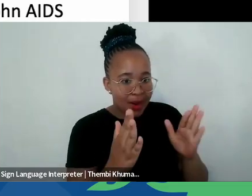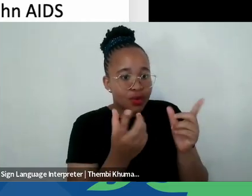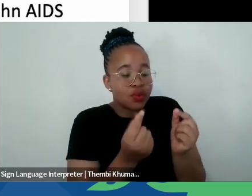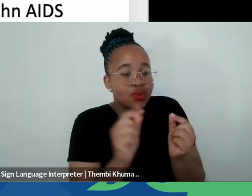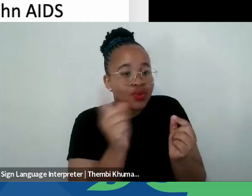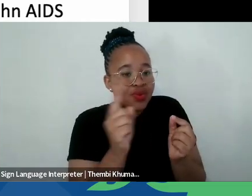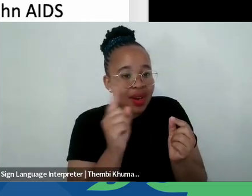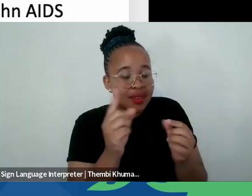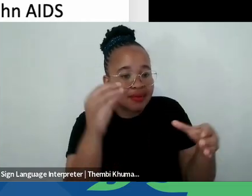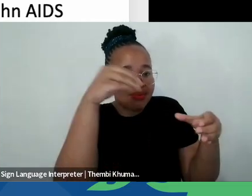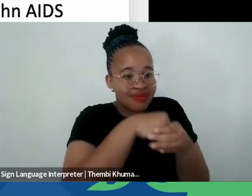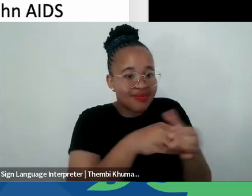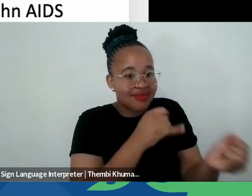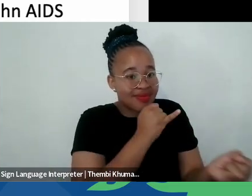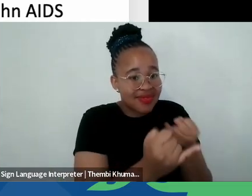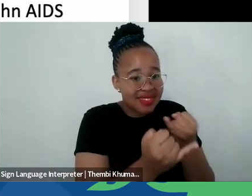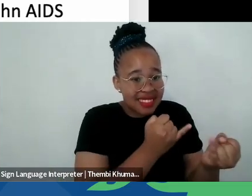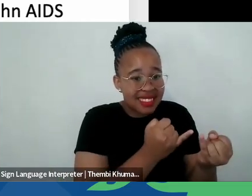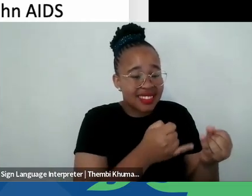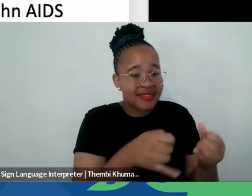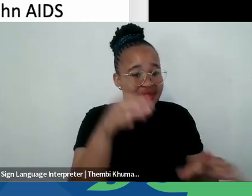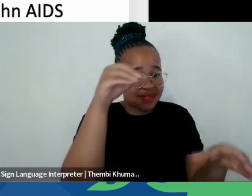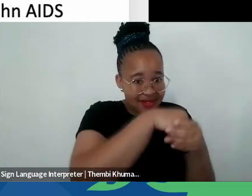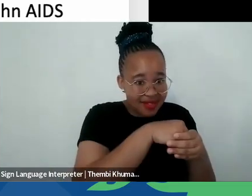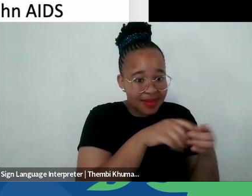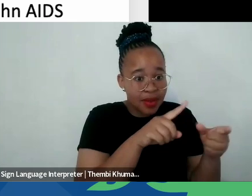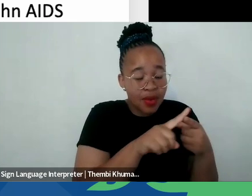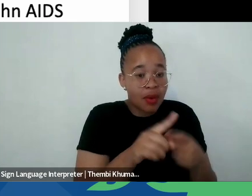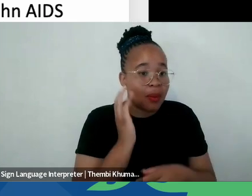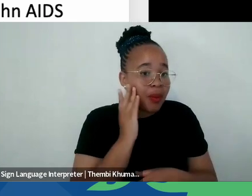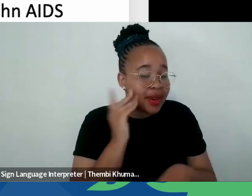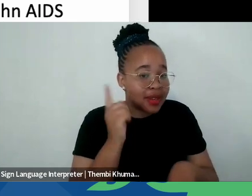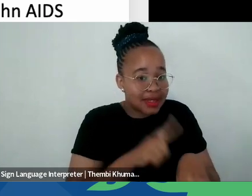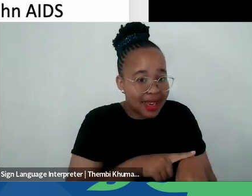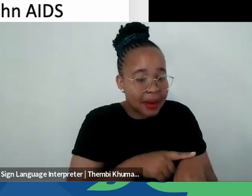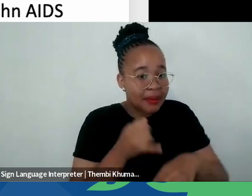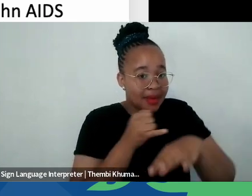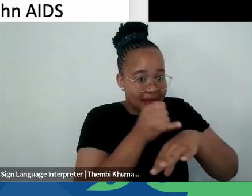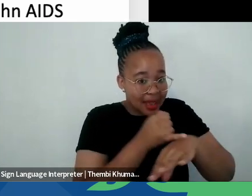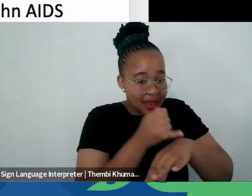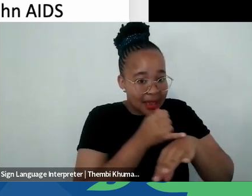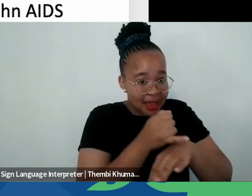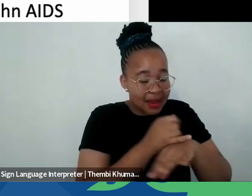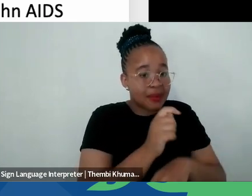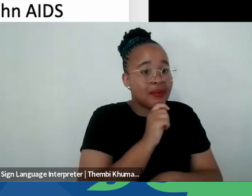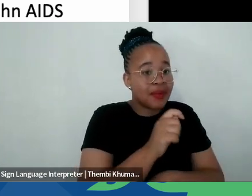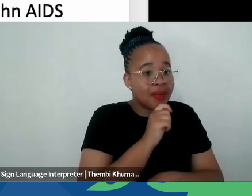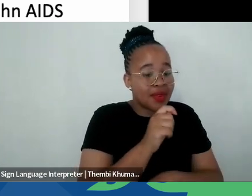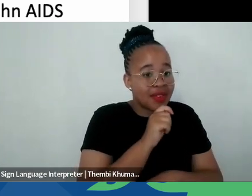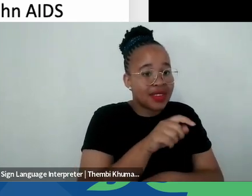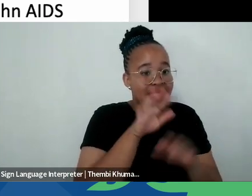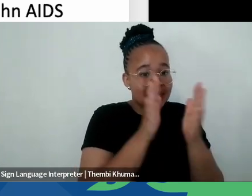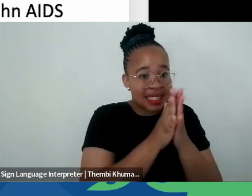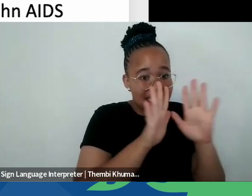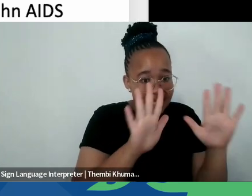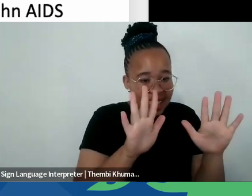really 24/7, and it starts from 10 in the morning. So this is not just 2 or 3 people, it's a